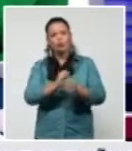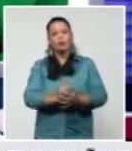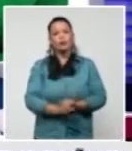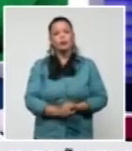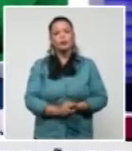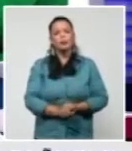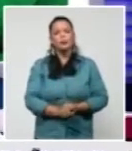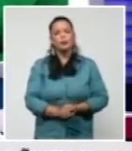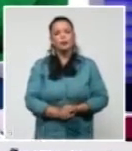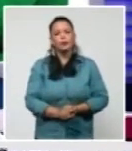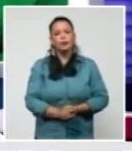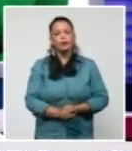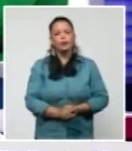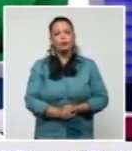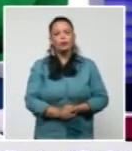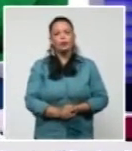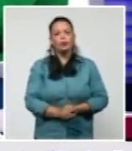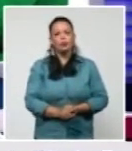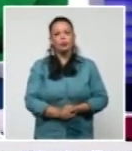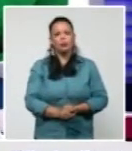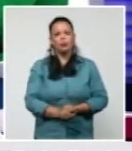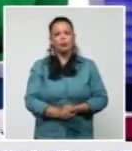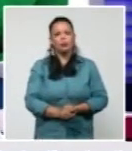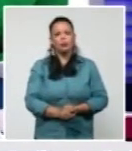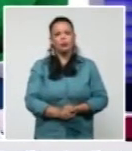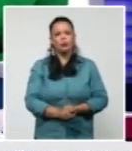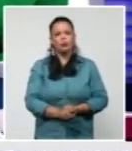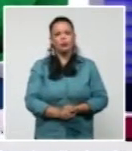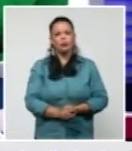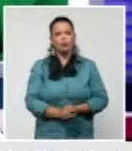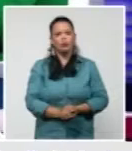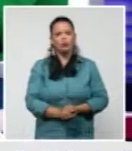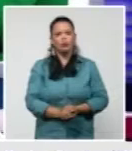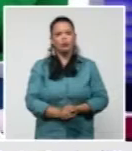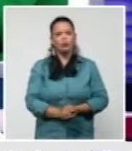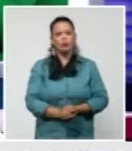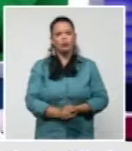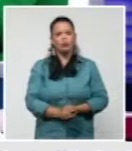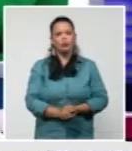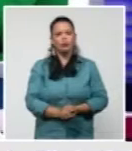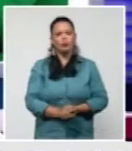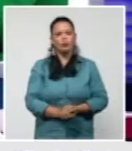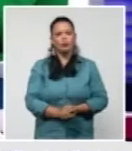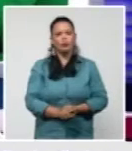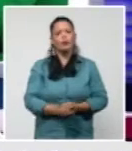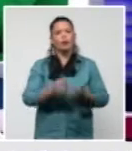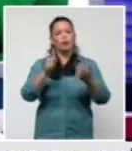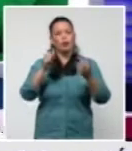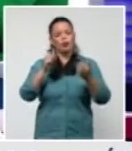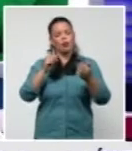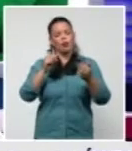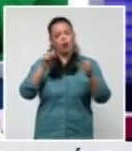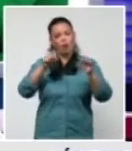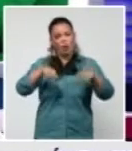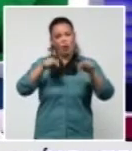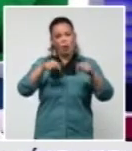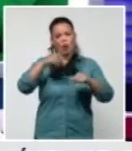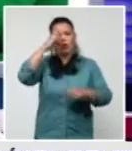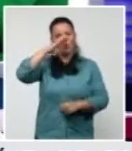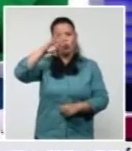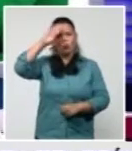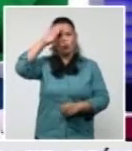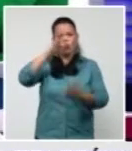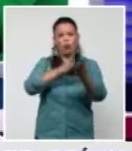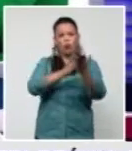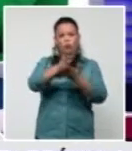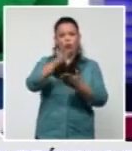COVID-19, including facilities in Santiago de Cuba, Holguín, Ciego de Ávila, Villa Clara, Artemisa,